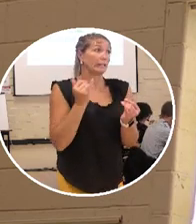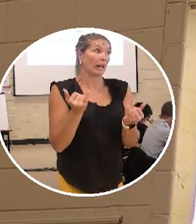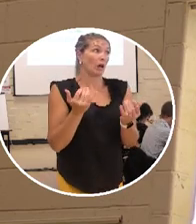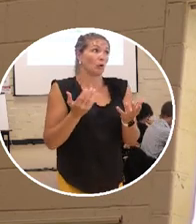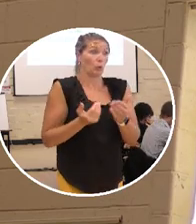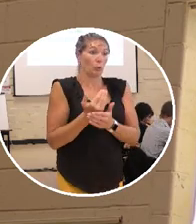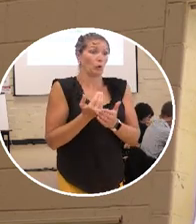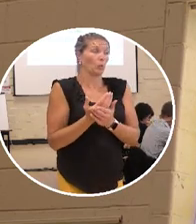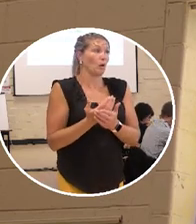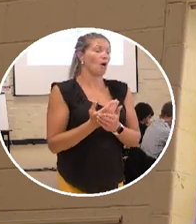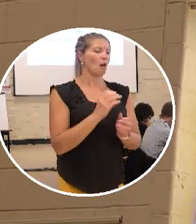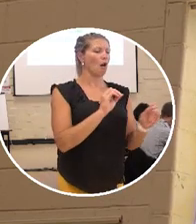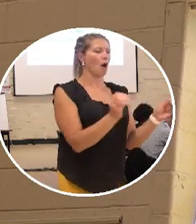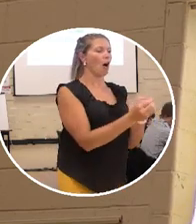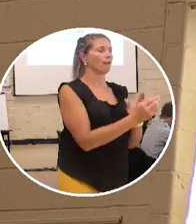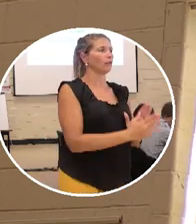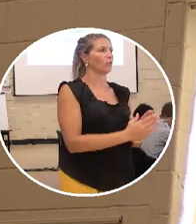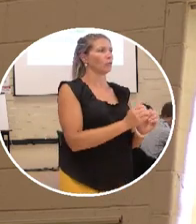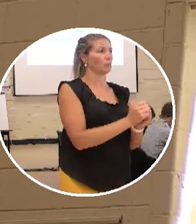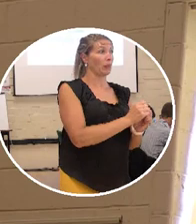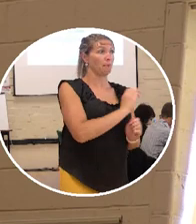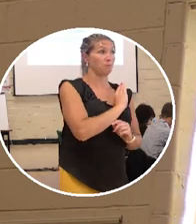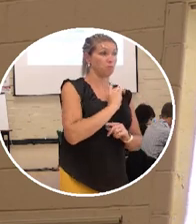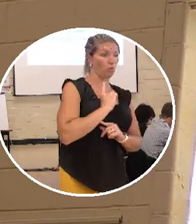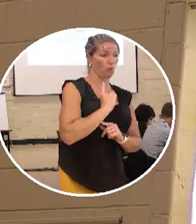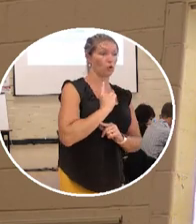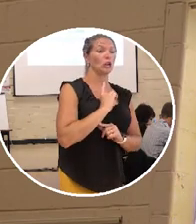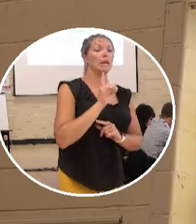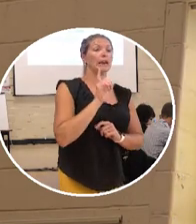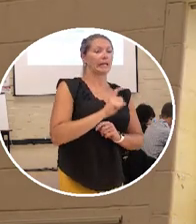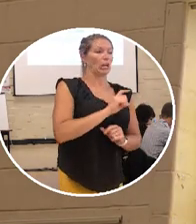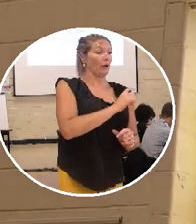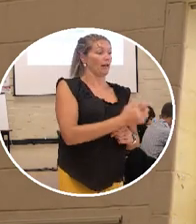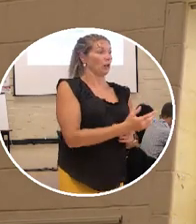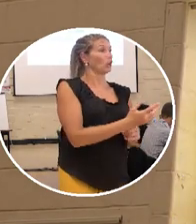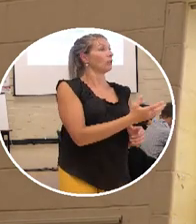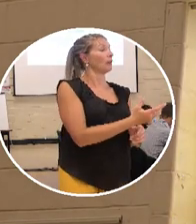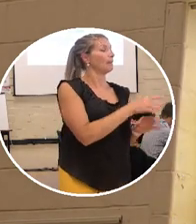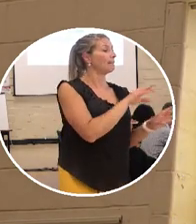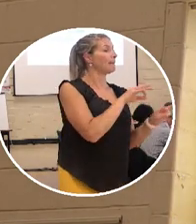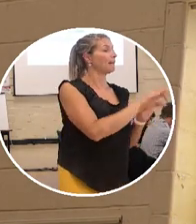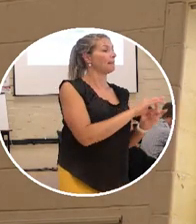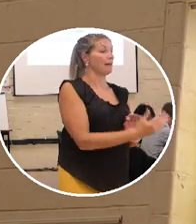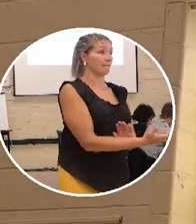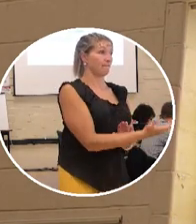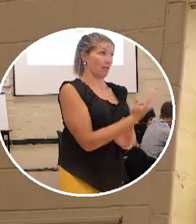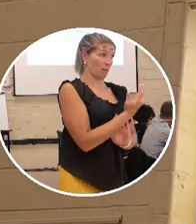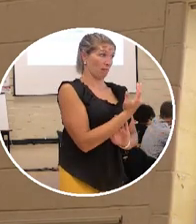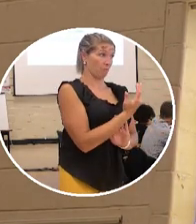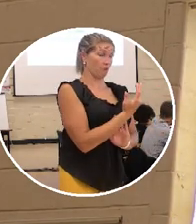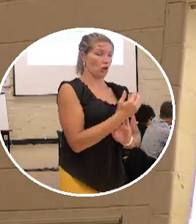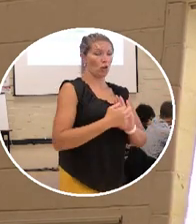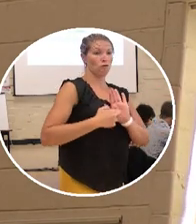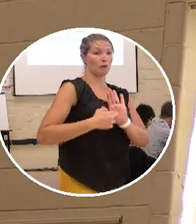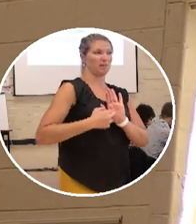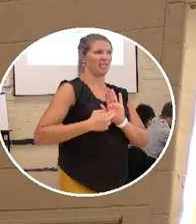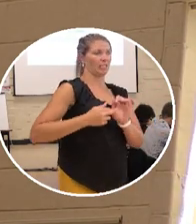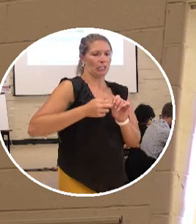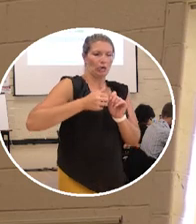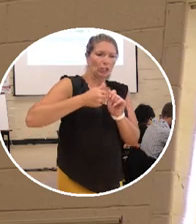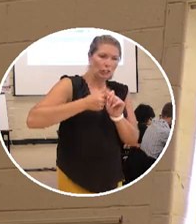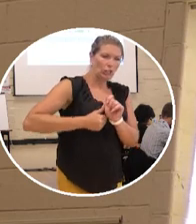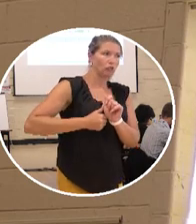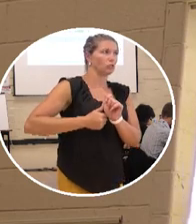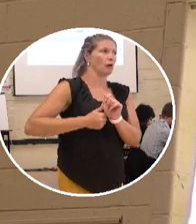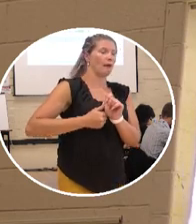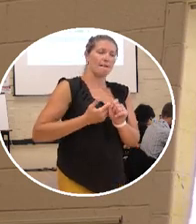the board shall include 5 members at large, with 1 member at large representing each of the